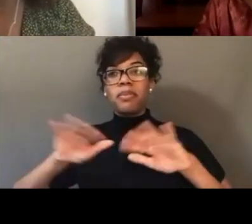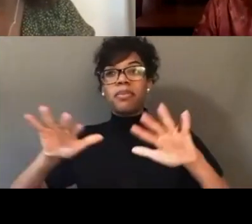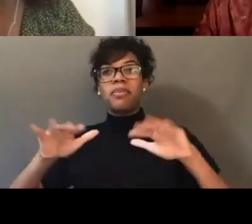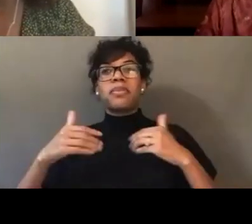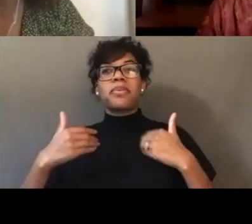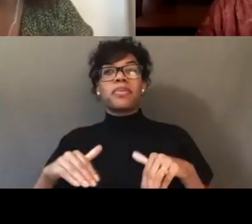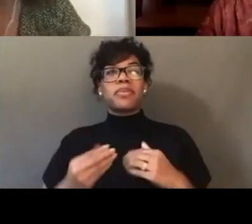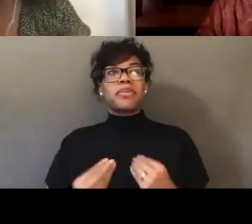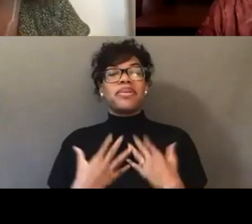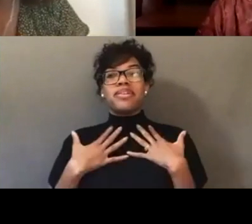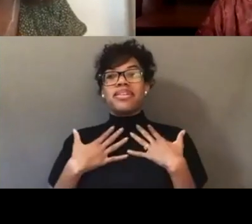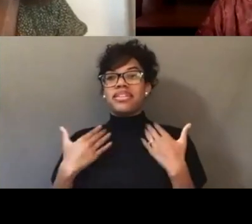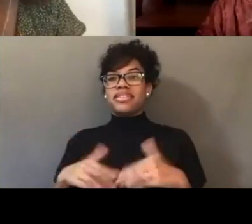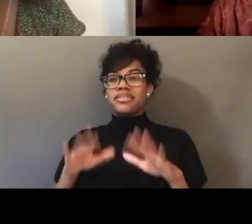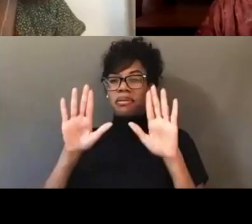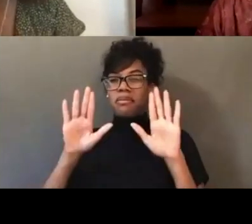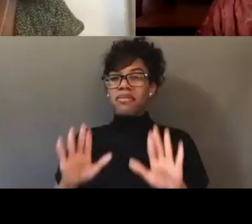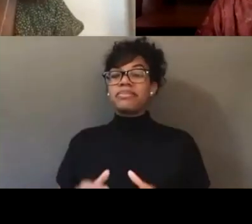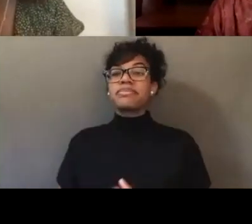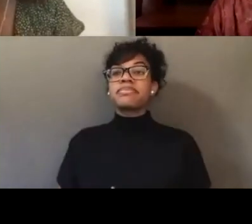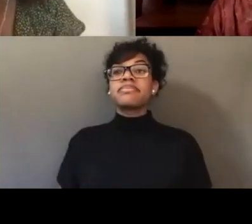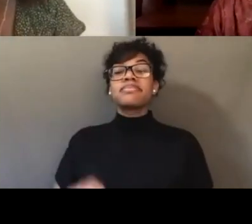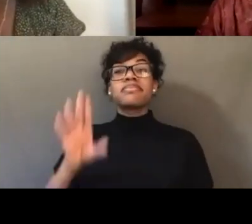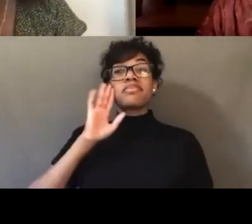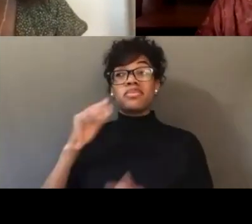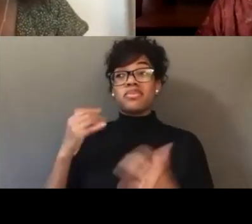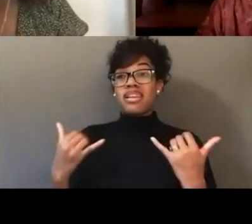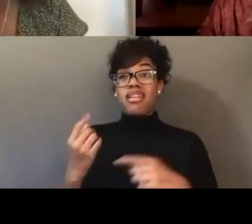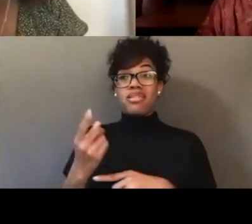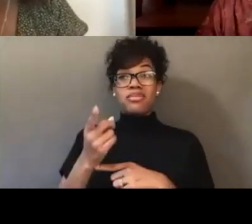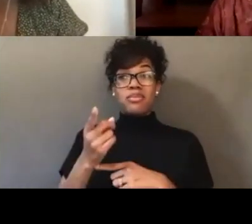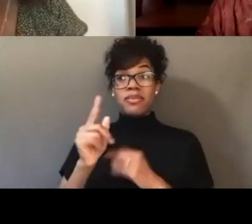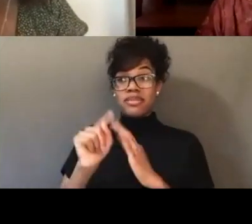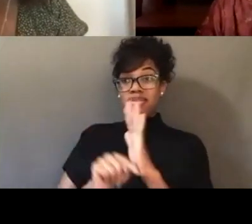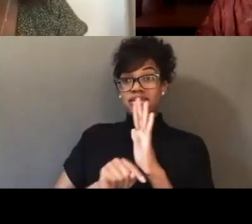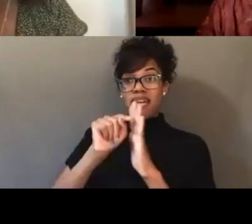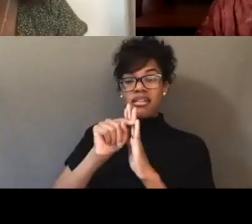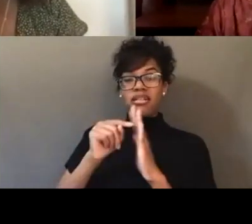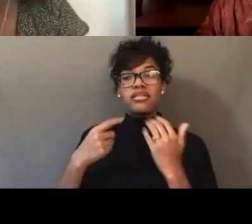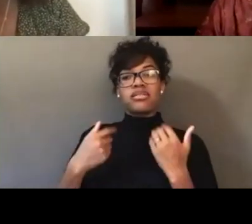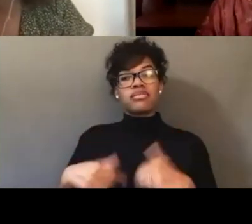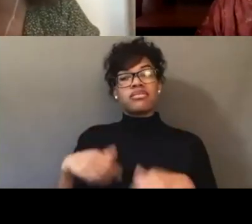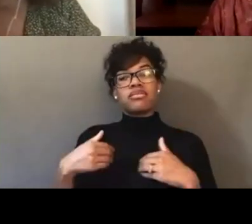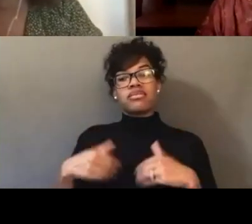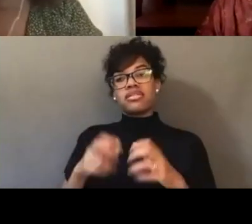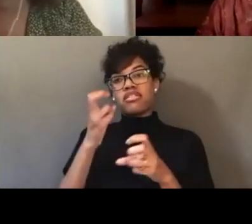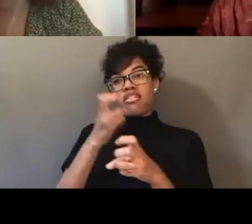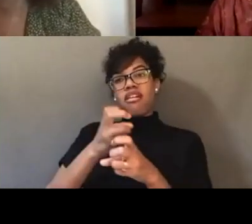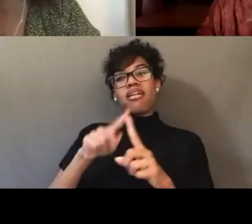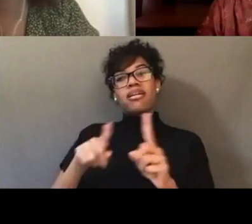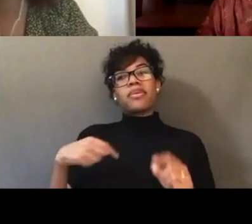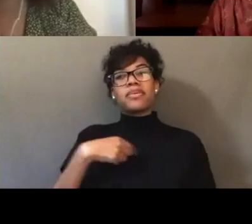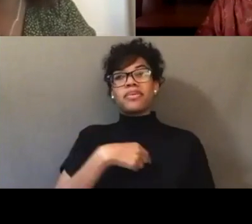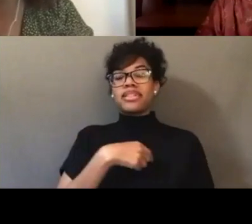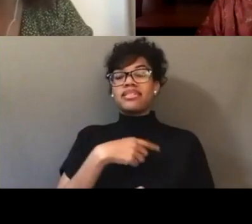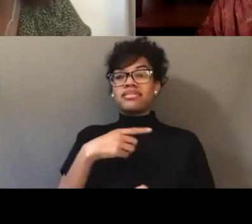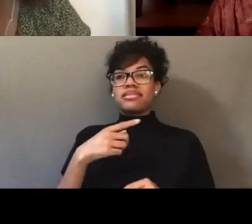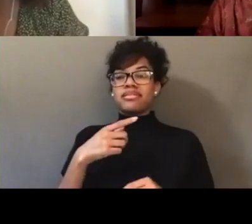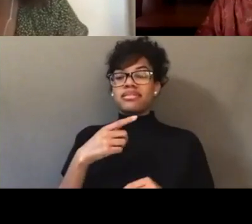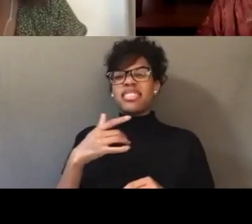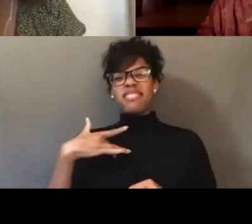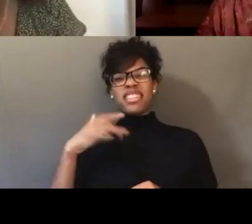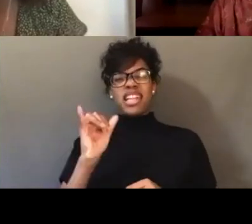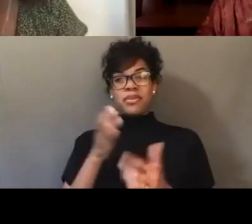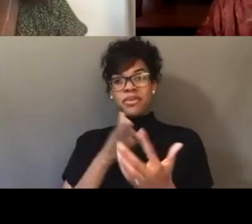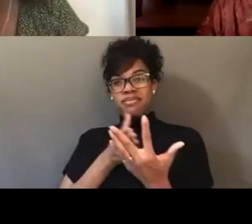moment offers us and how we can navigate this moment together. And so I wish that I could stay and on and talk to you all night, because I know that